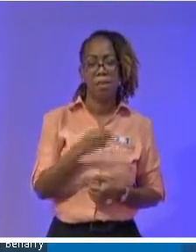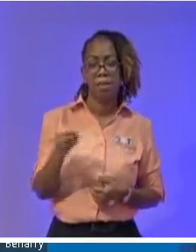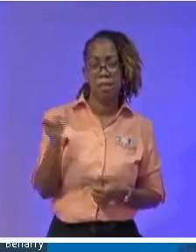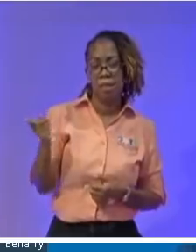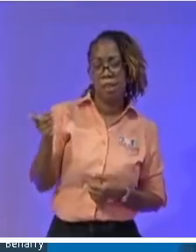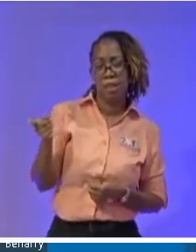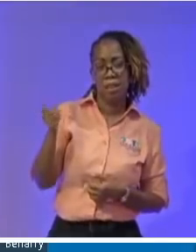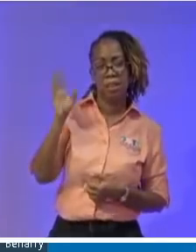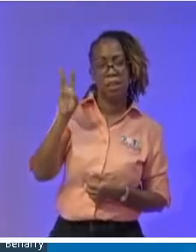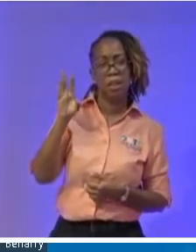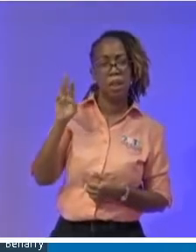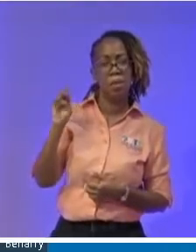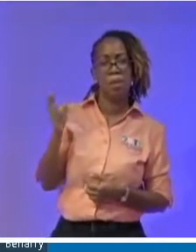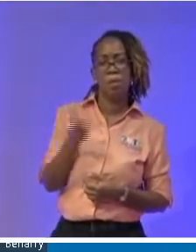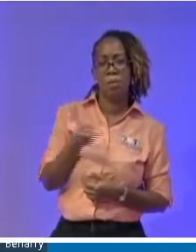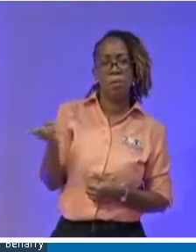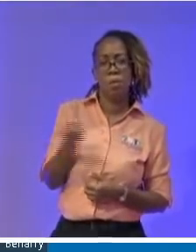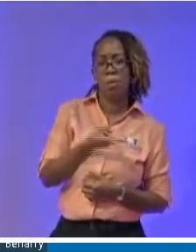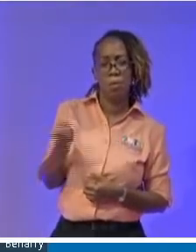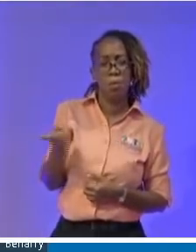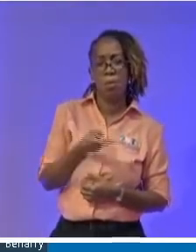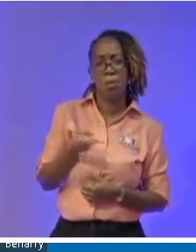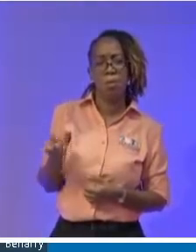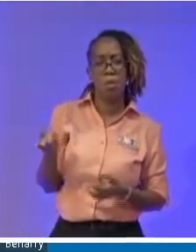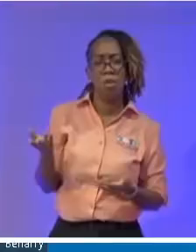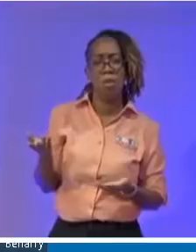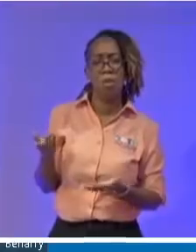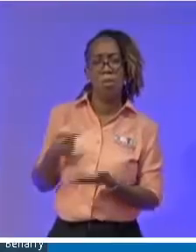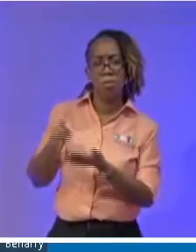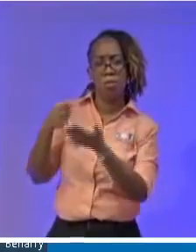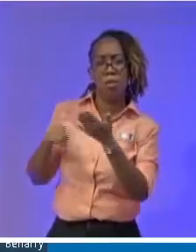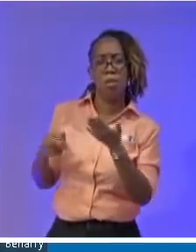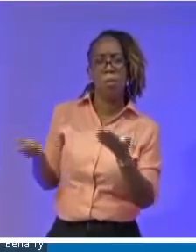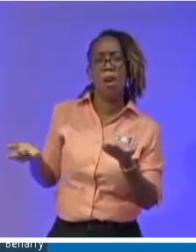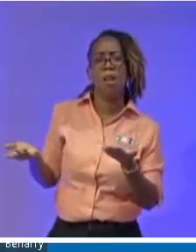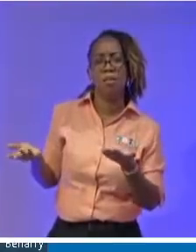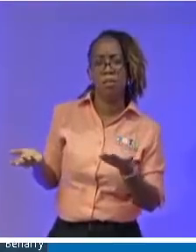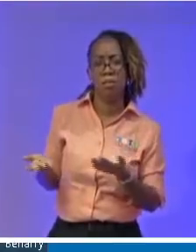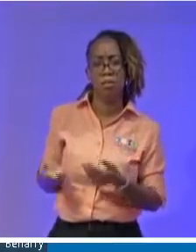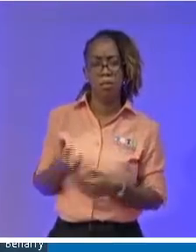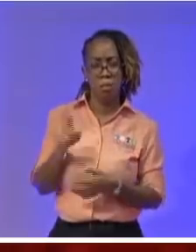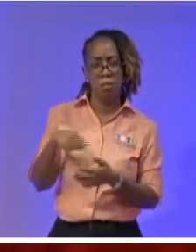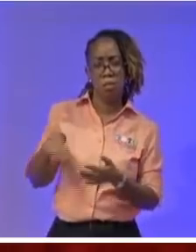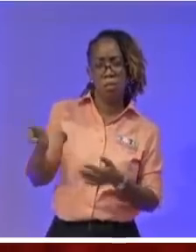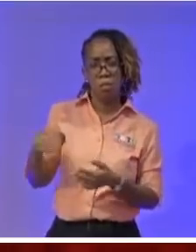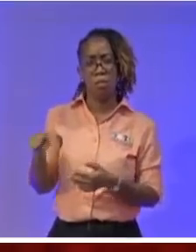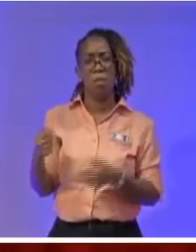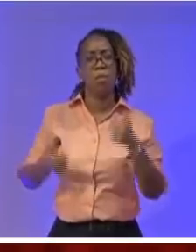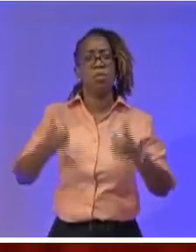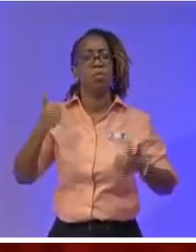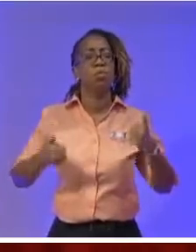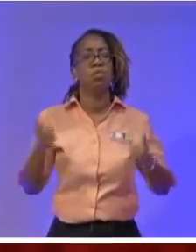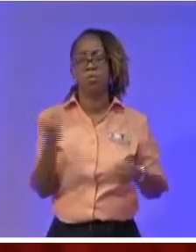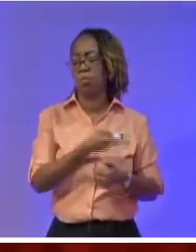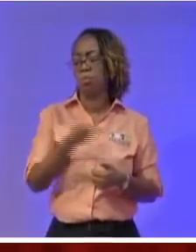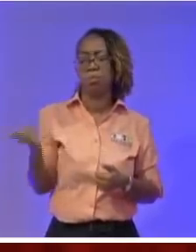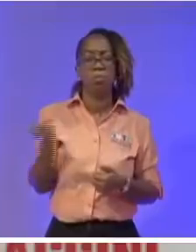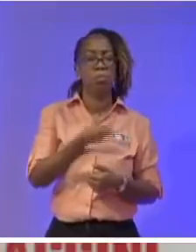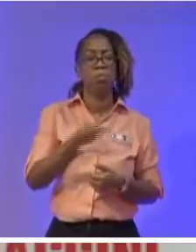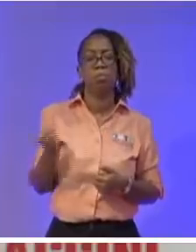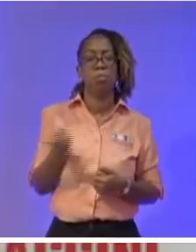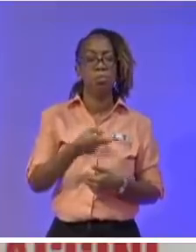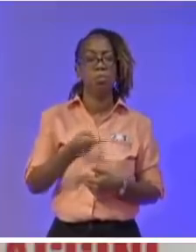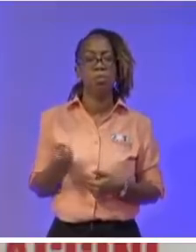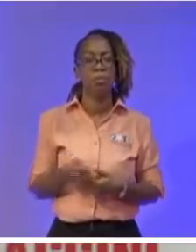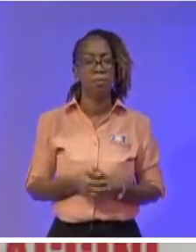the CMO and of course to Al also. Thank you very much. Thank you, Prior. So Prior, when you say we are